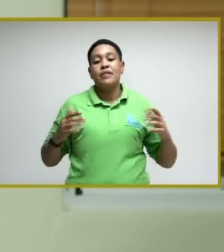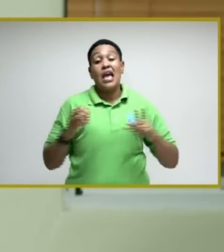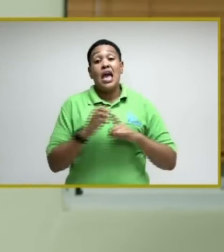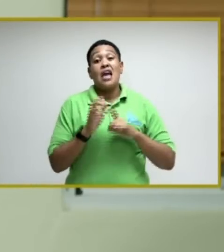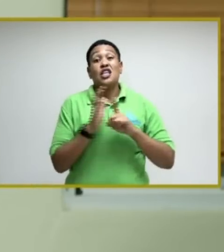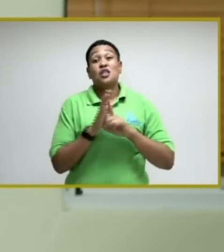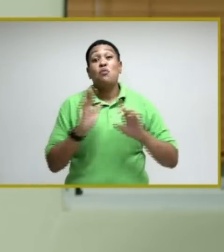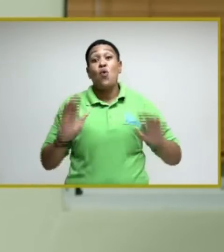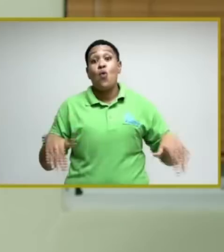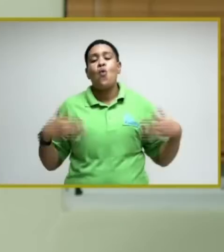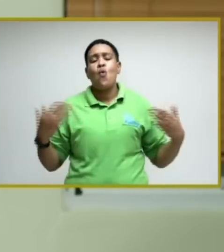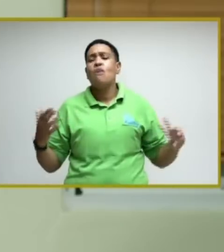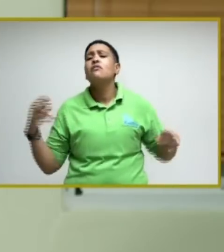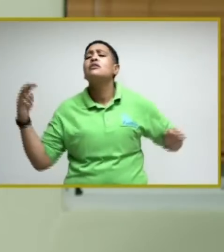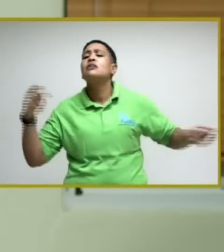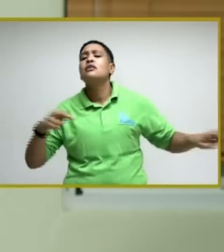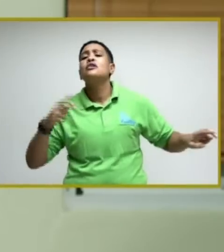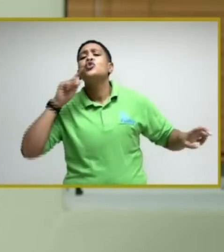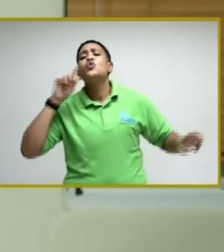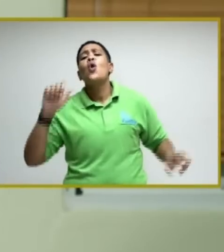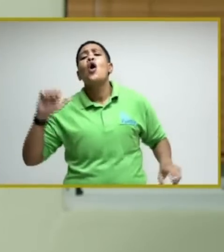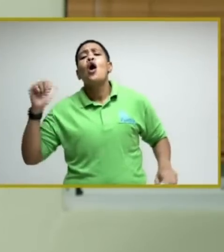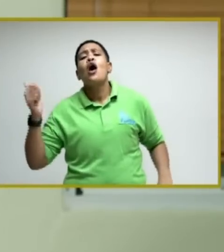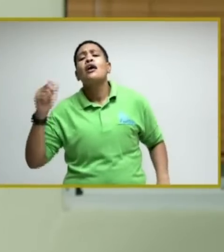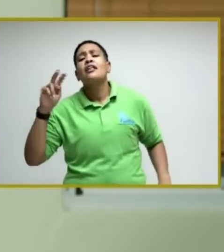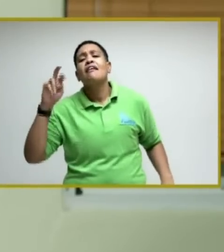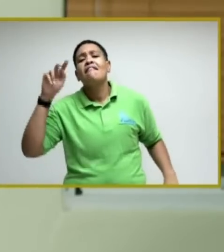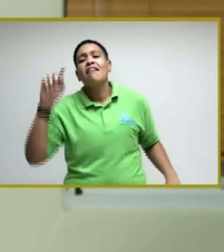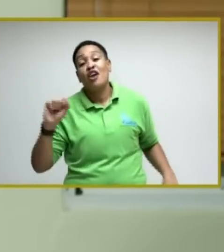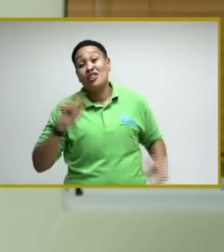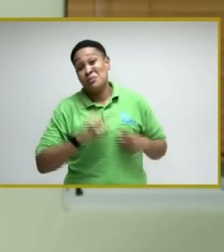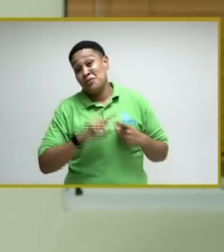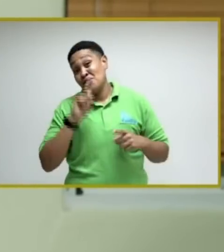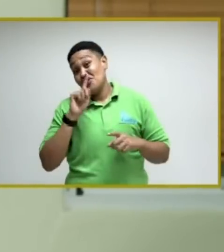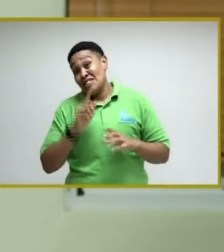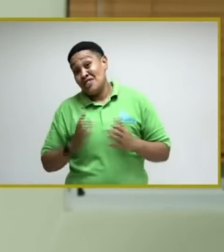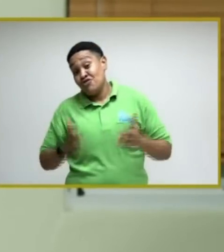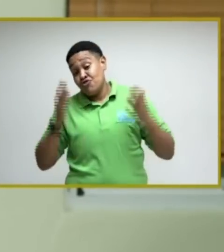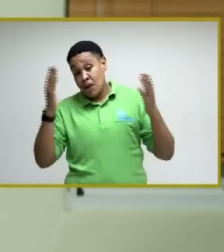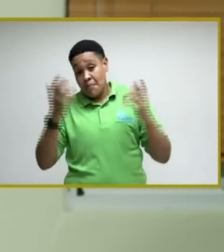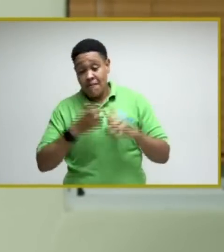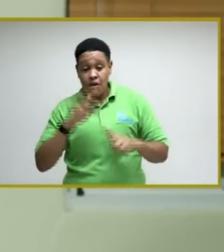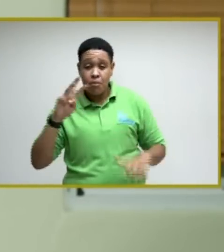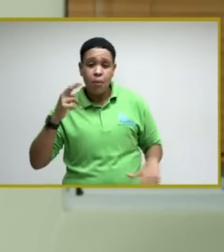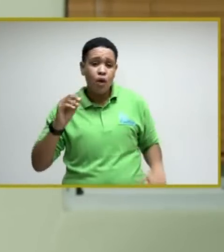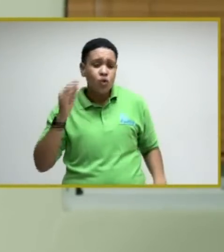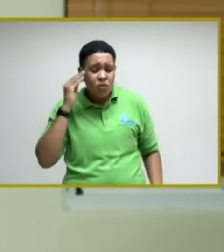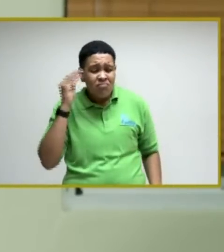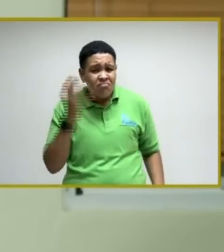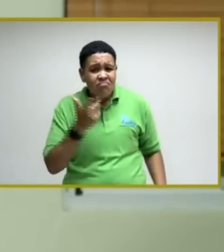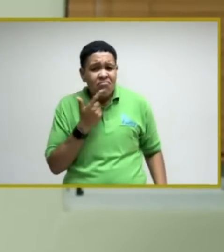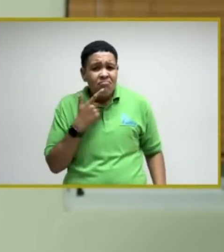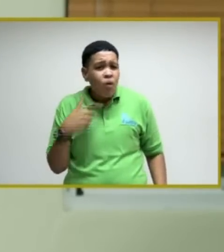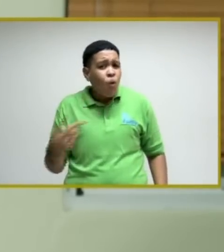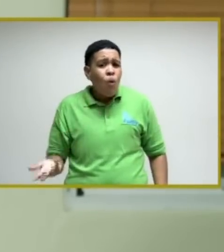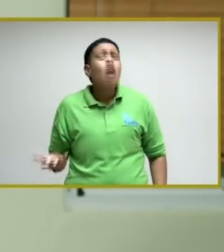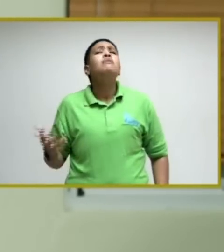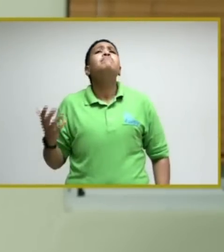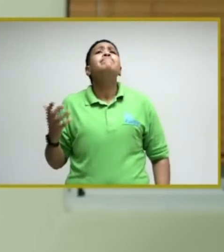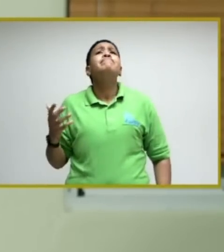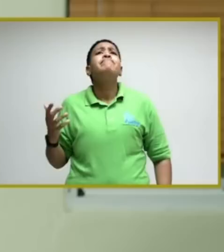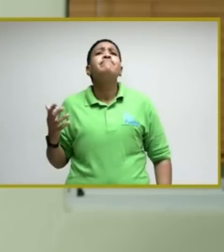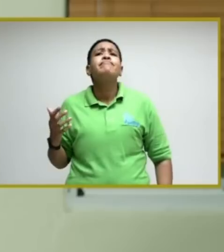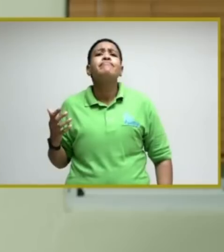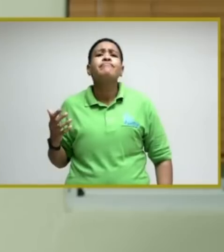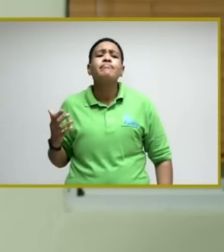re-exposure to other variants, and the recommendation from the WHO is that yes,